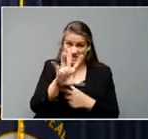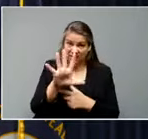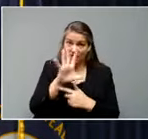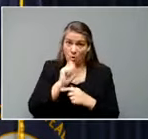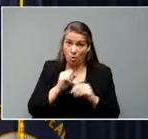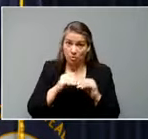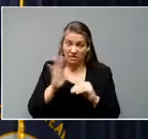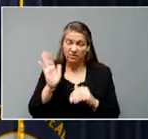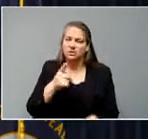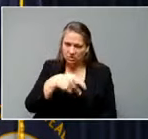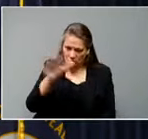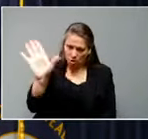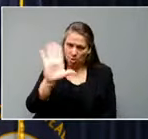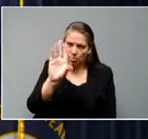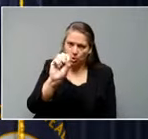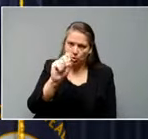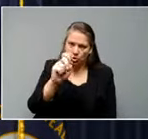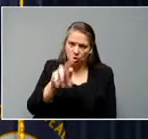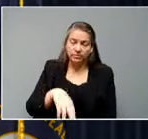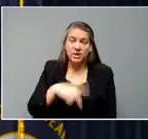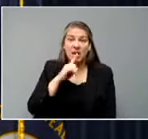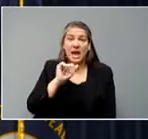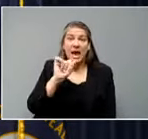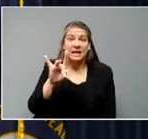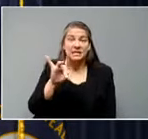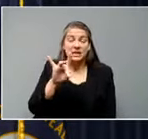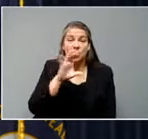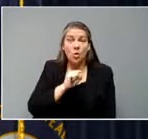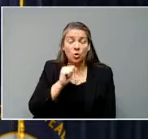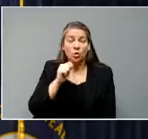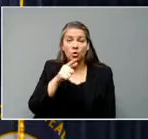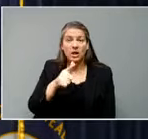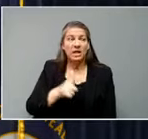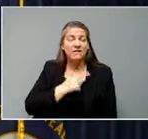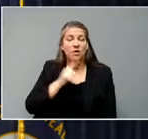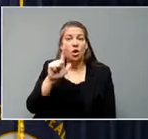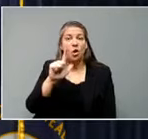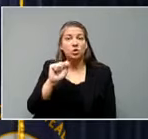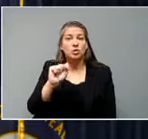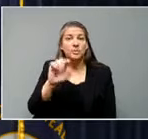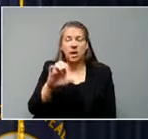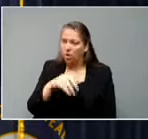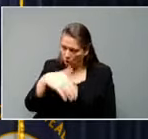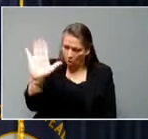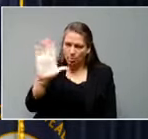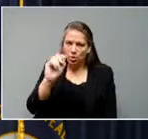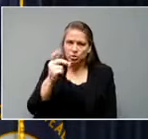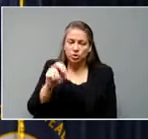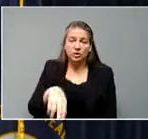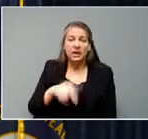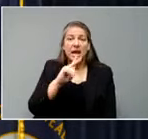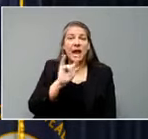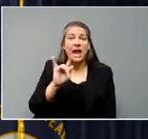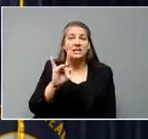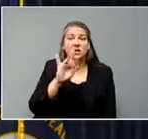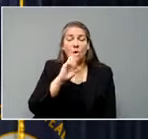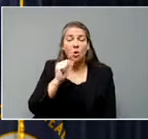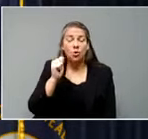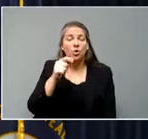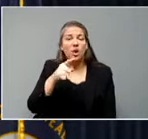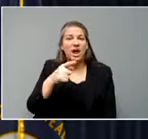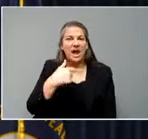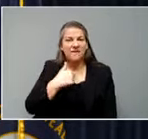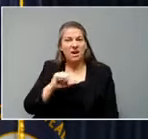booster. If you are 18 and older living in a long-term care setting, go get a booster. If you're 18 years or older and have underlying medical